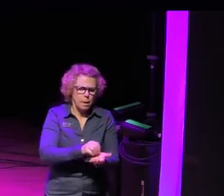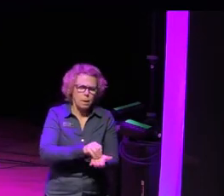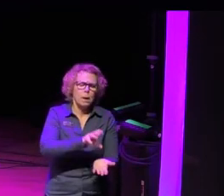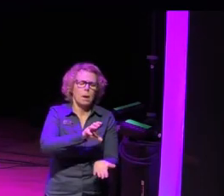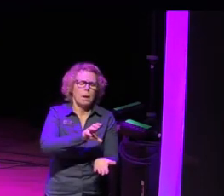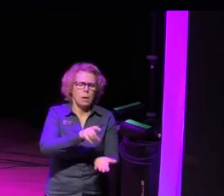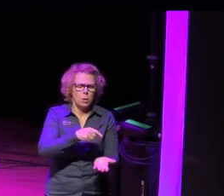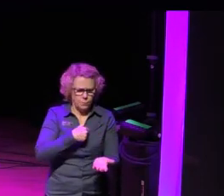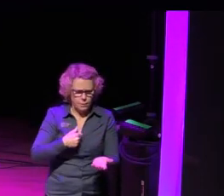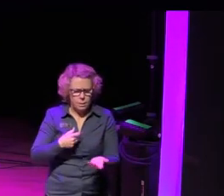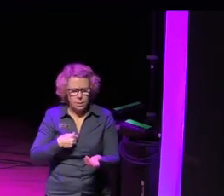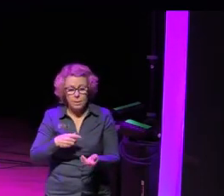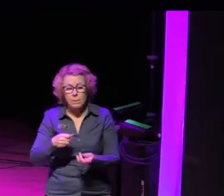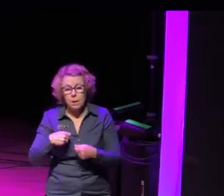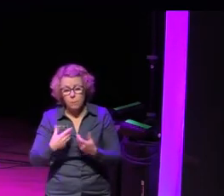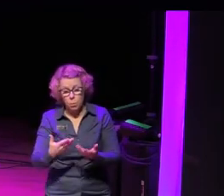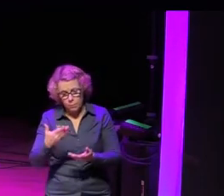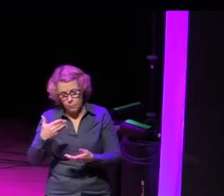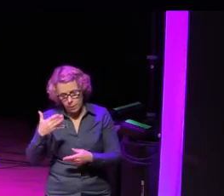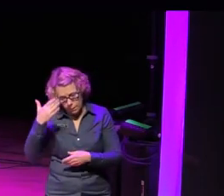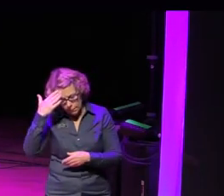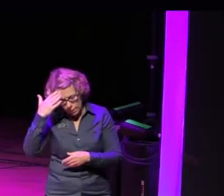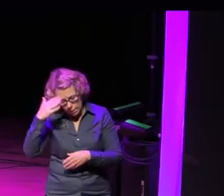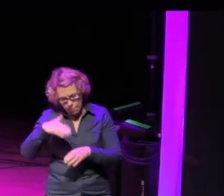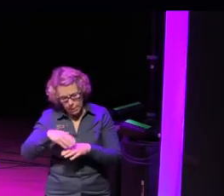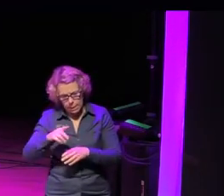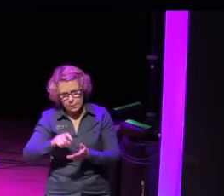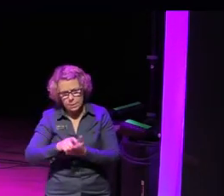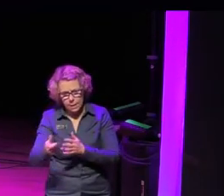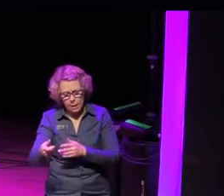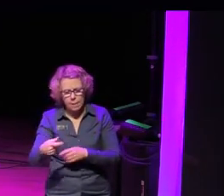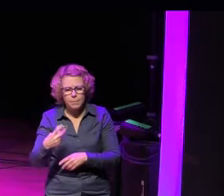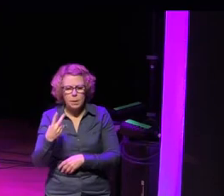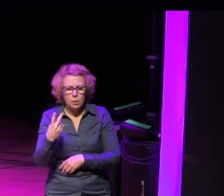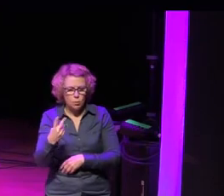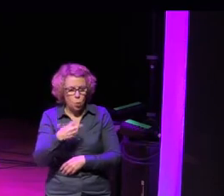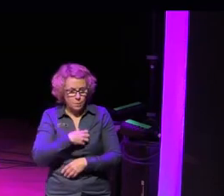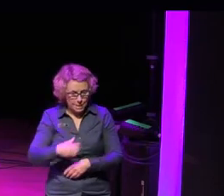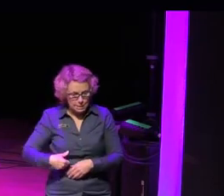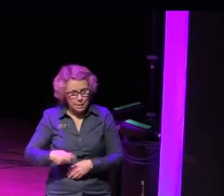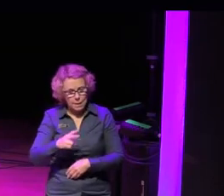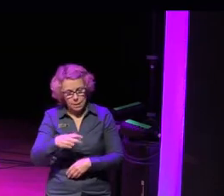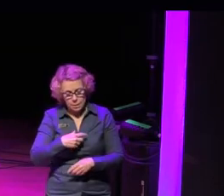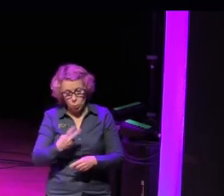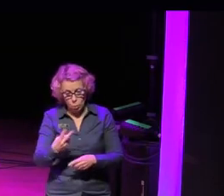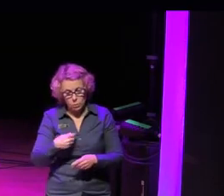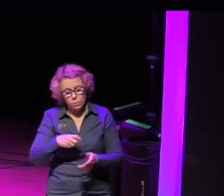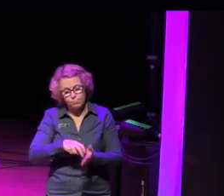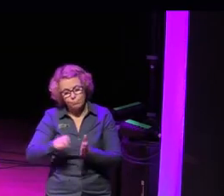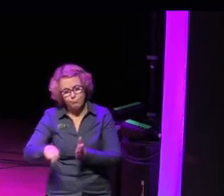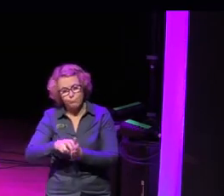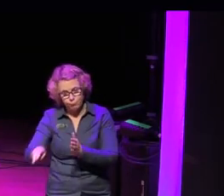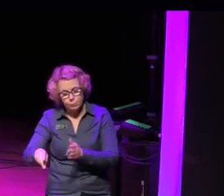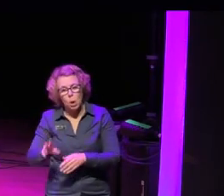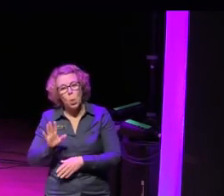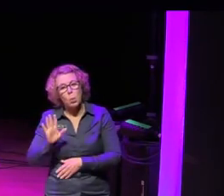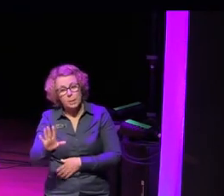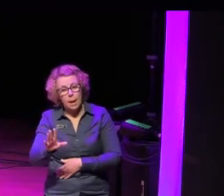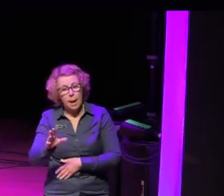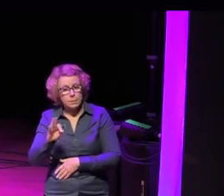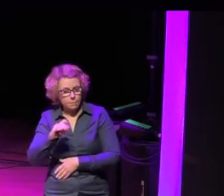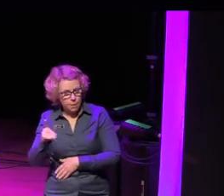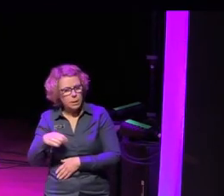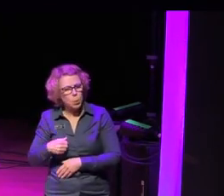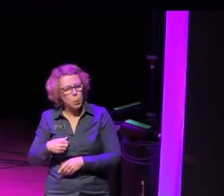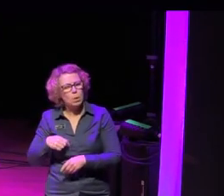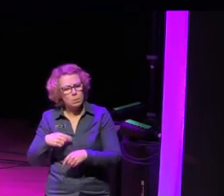about next week, two ministers had to step down, and there are now some severe cases running against them, all